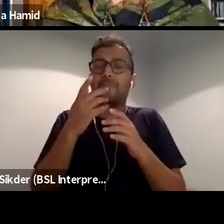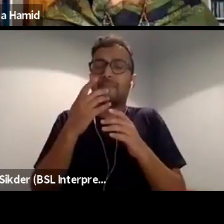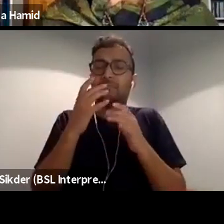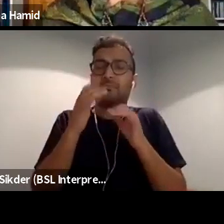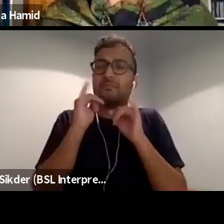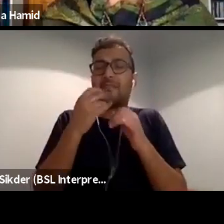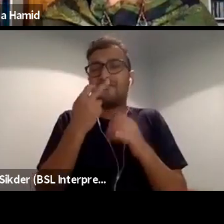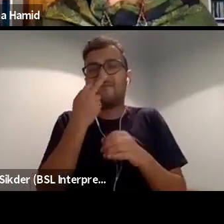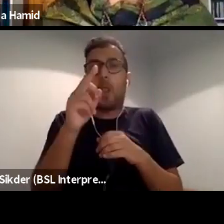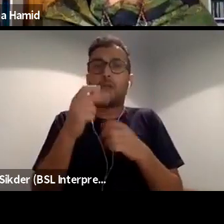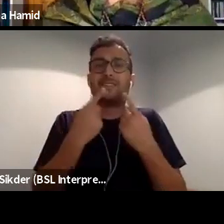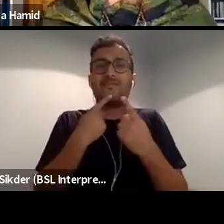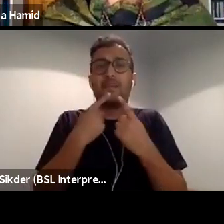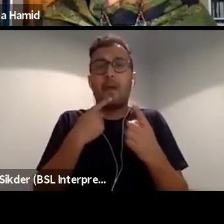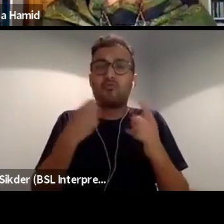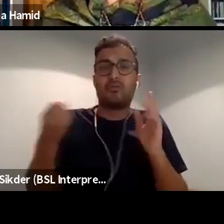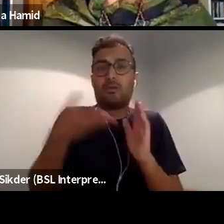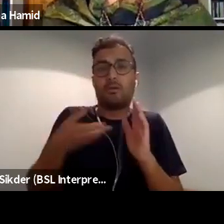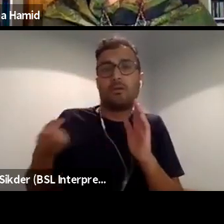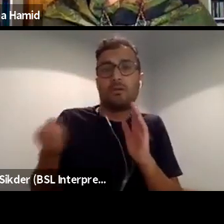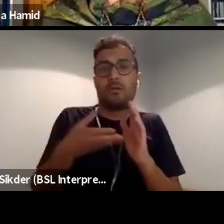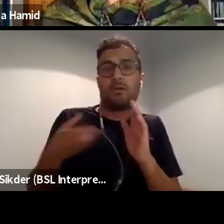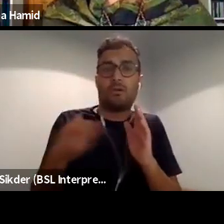Remember the fire